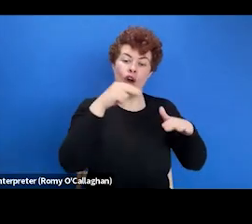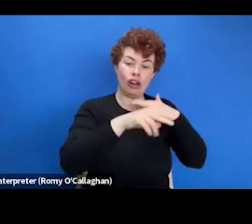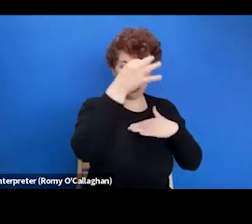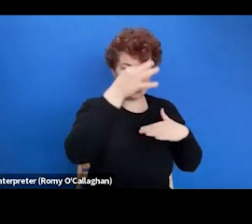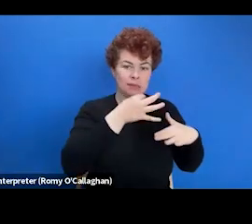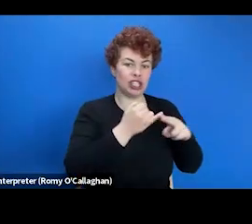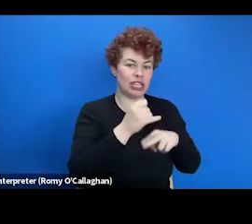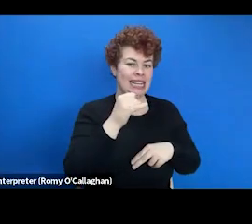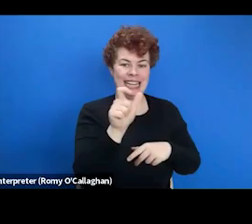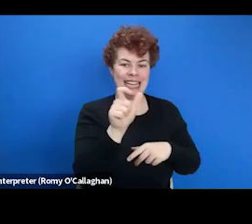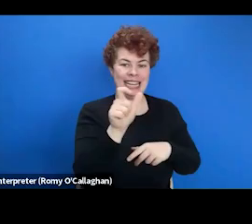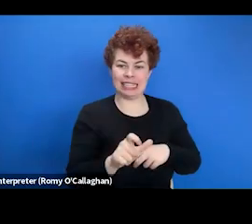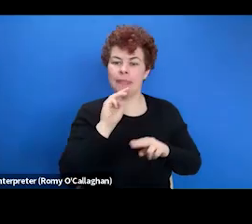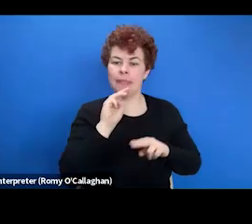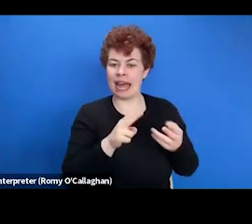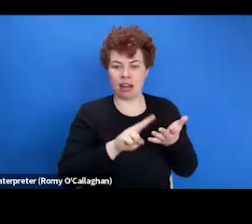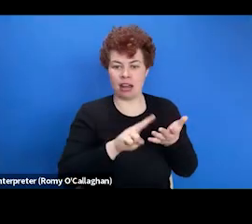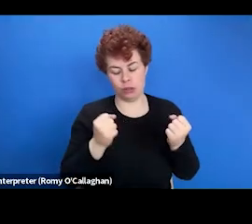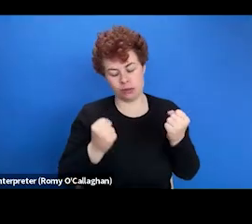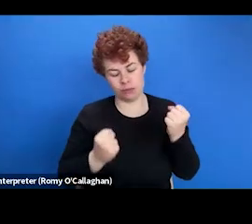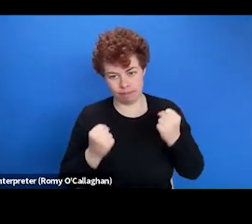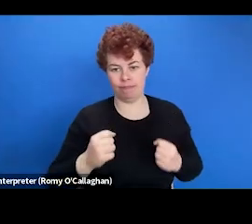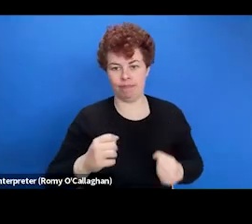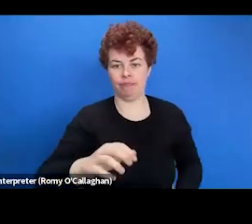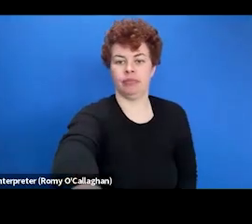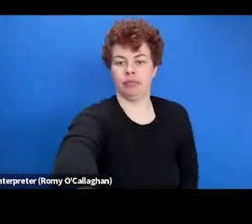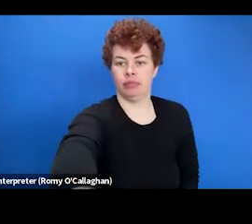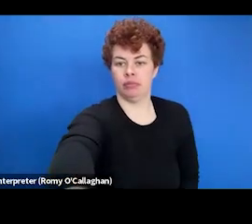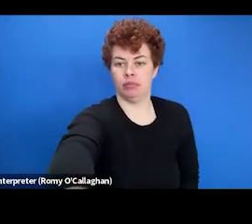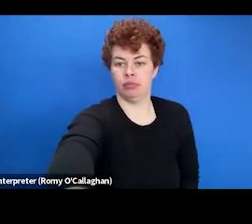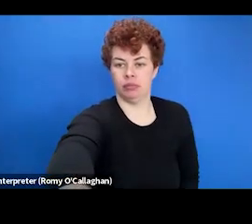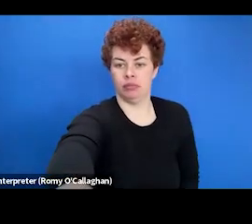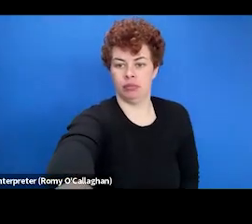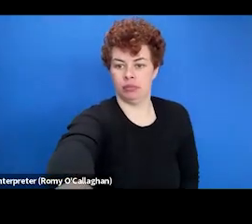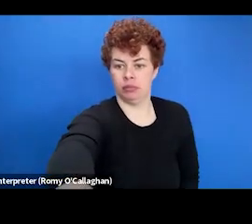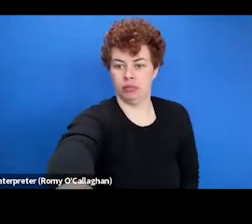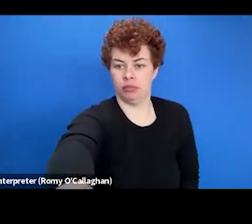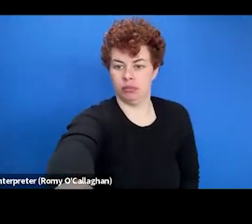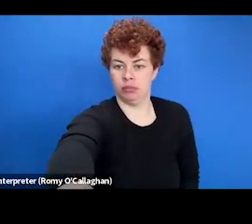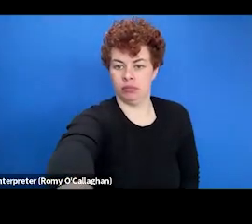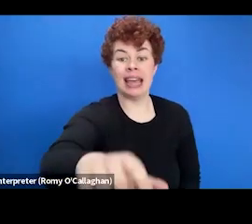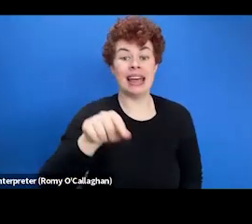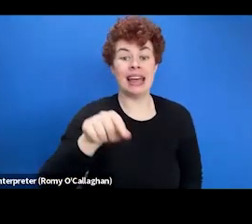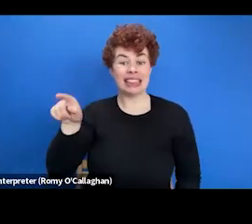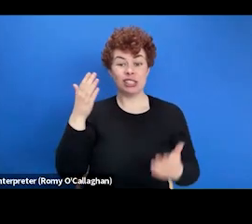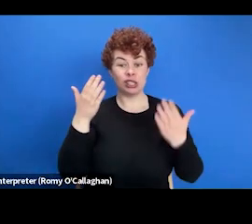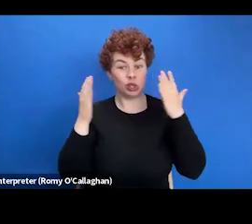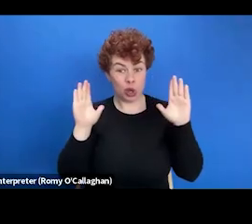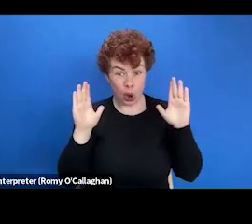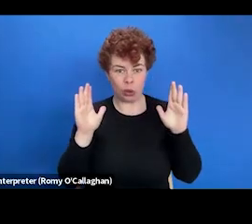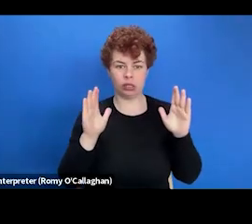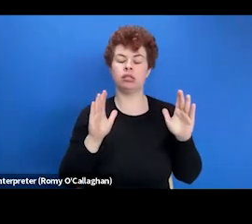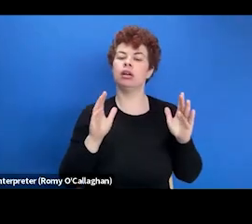Italy at the moment. And so this has shown that we can take action also along the supply chain with supporting workers that want to